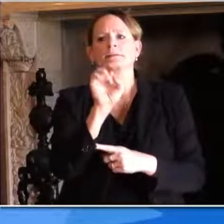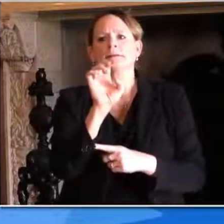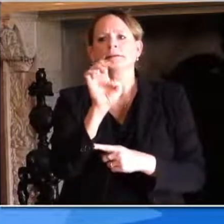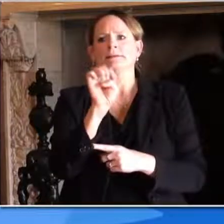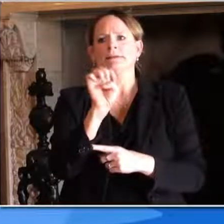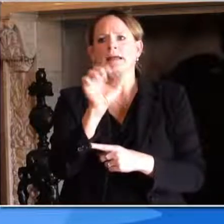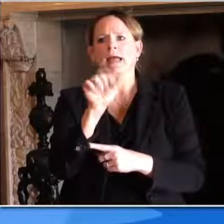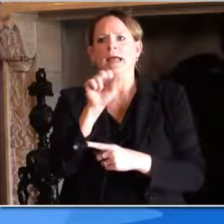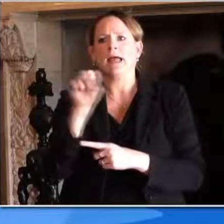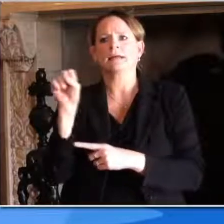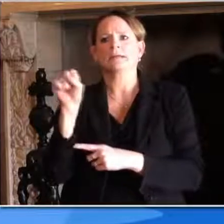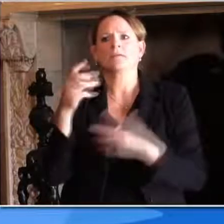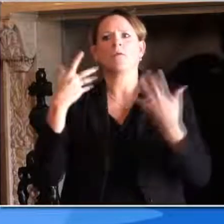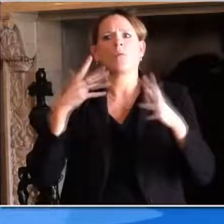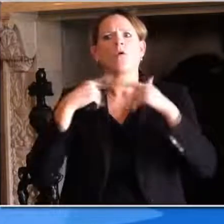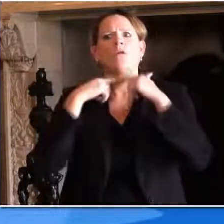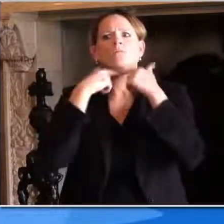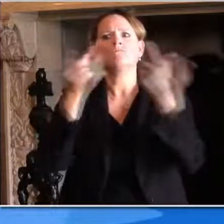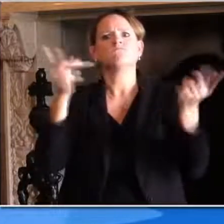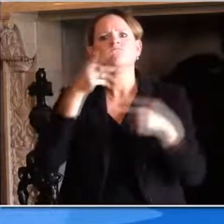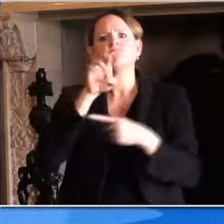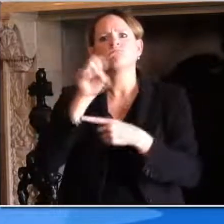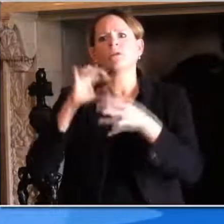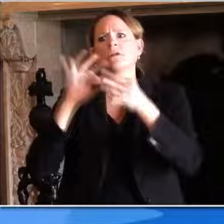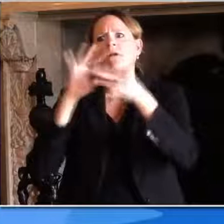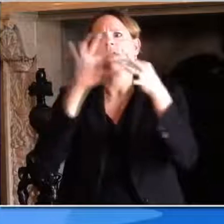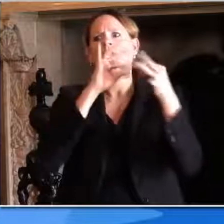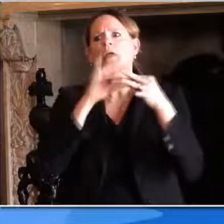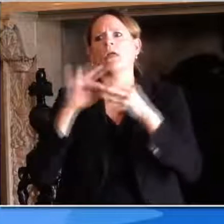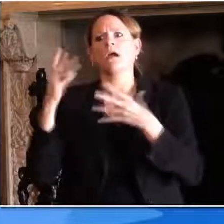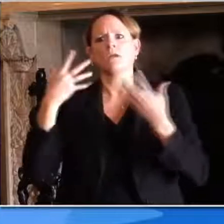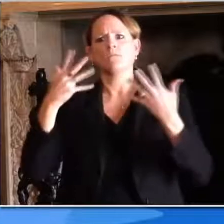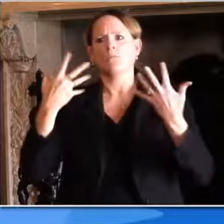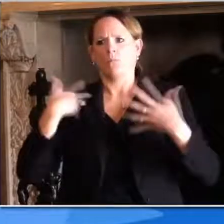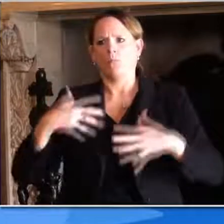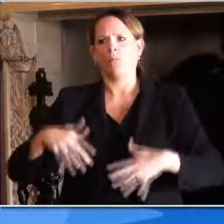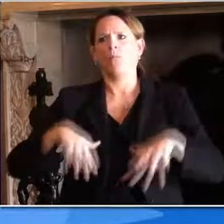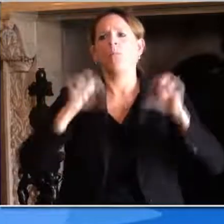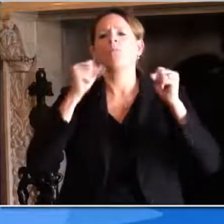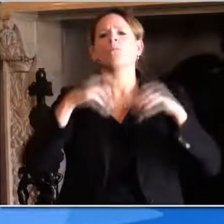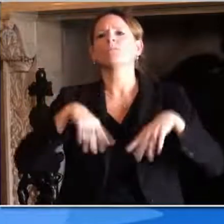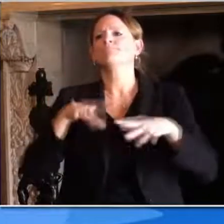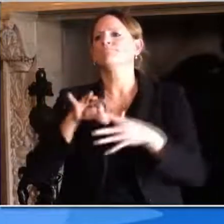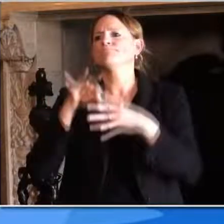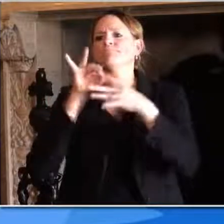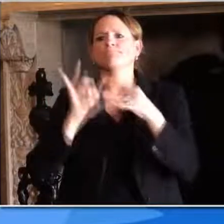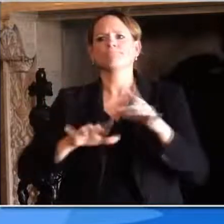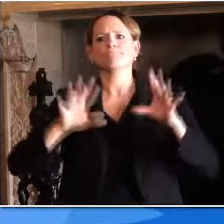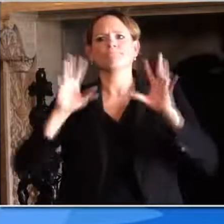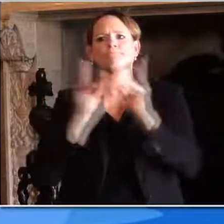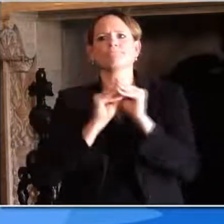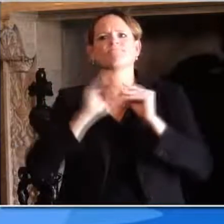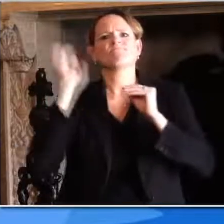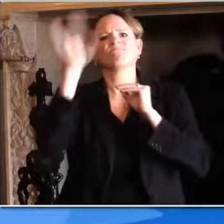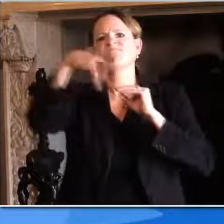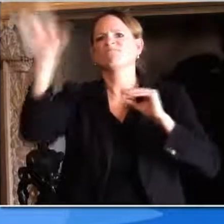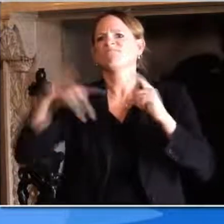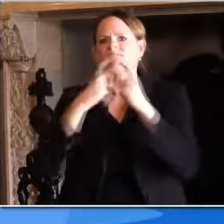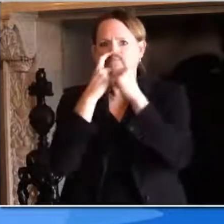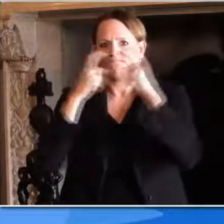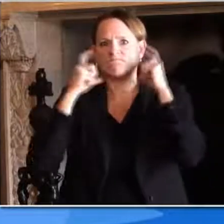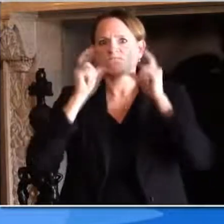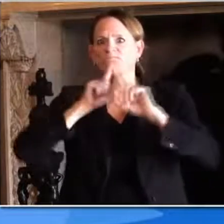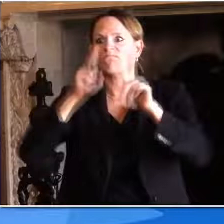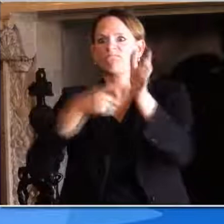hold a special session to talk about the mask mandate, calling it illegal and unconstitutional and a power grab. I wonder if the